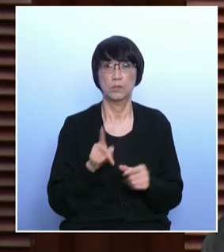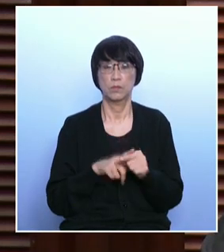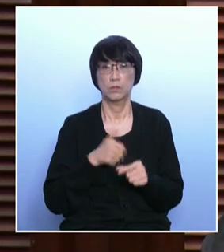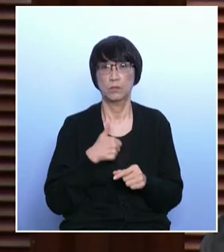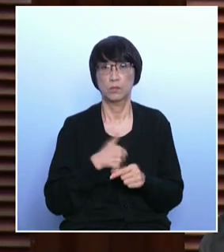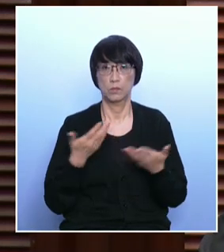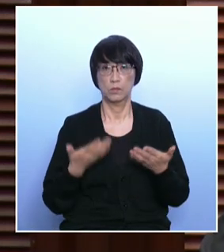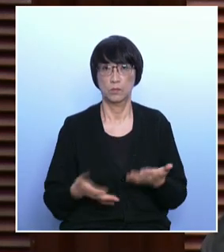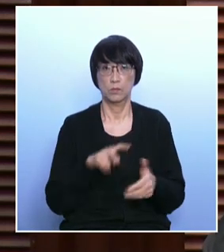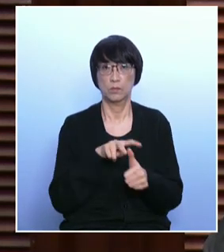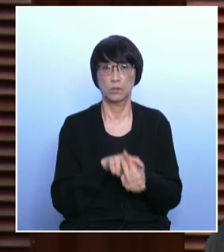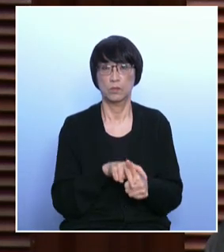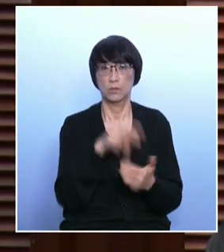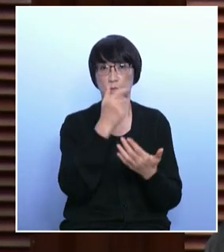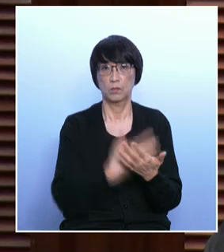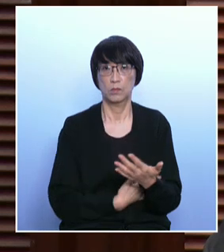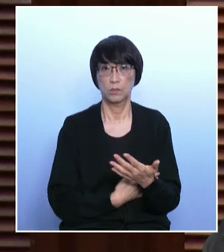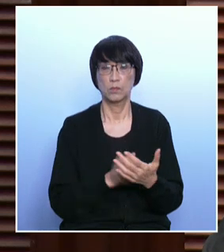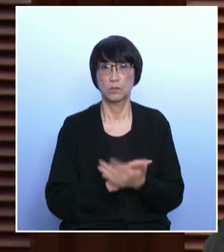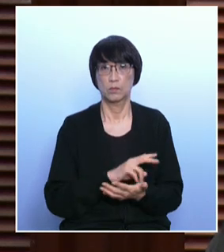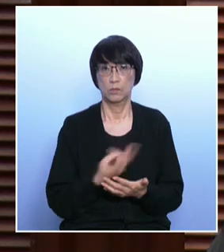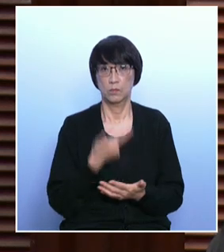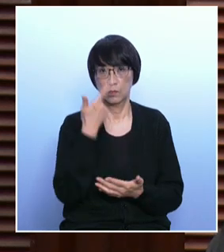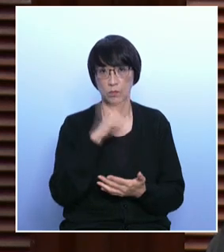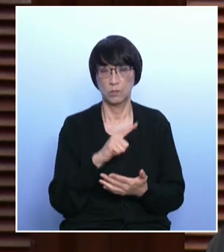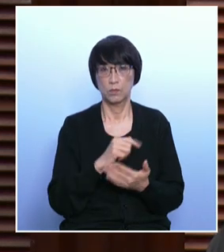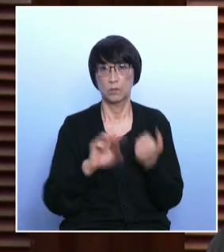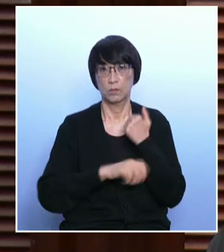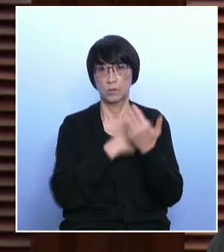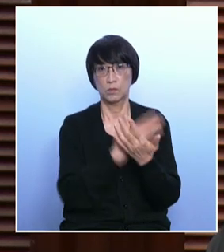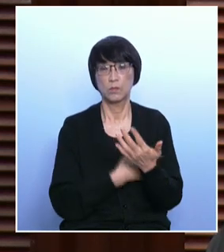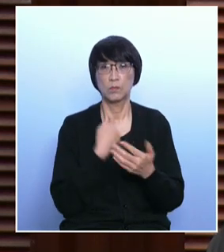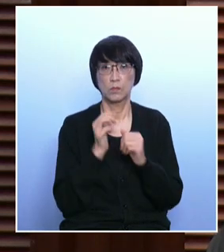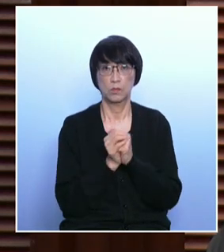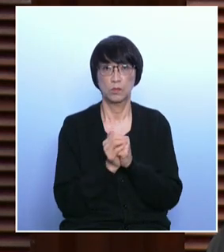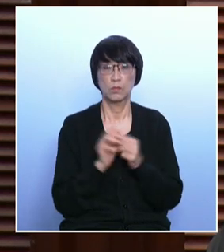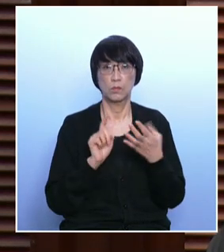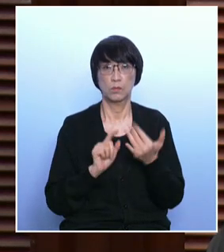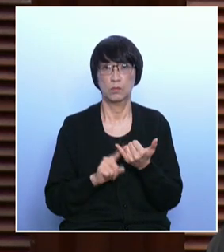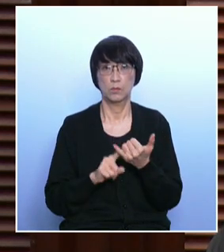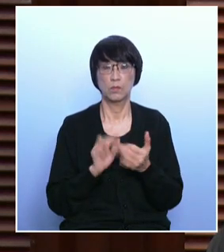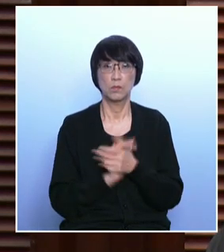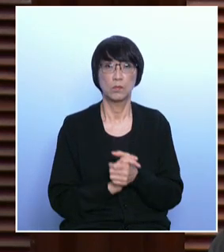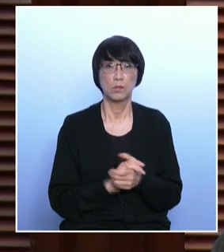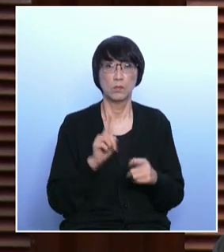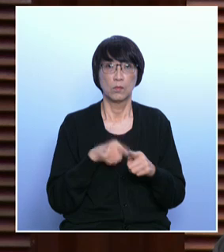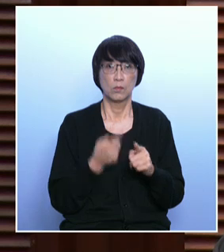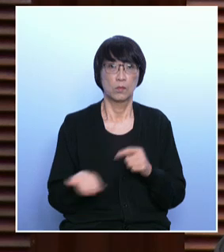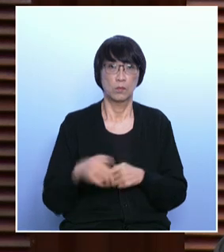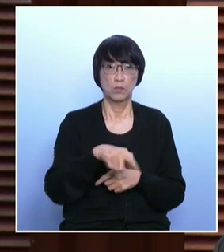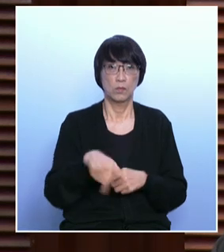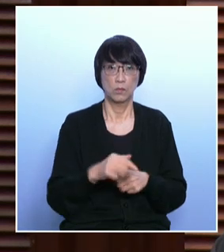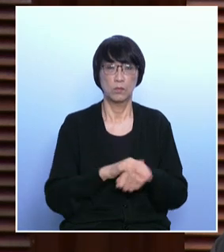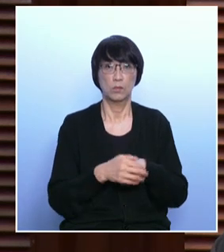personnel. 5, reviewing the prevailing regulatory framework of CM for updating the relevant legislation and